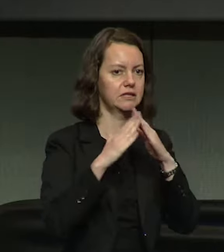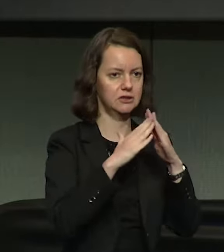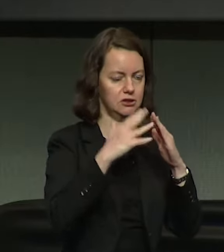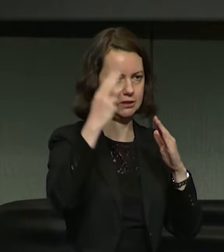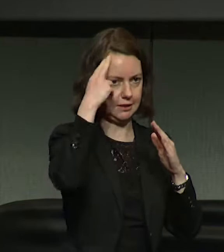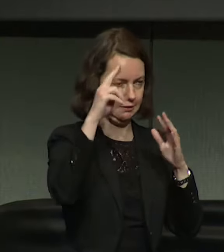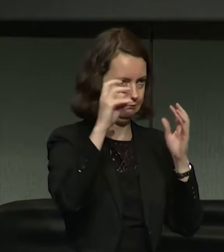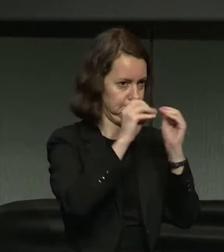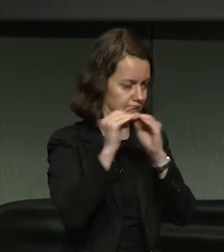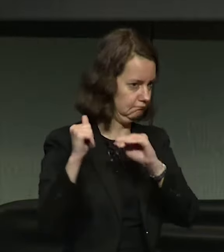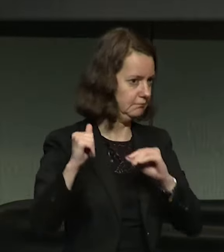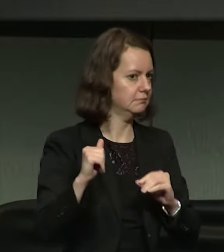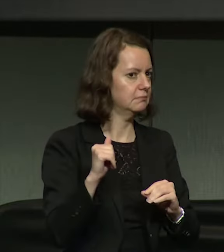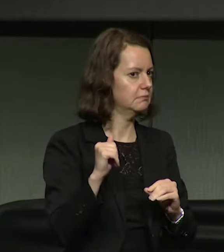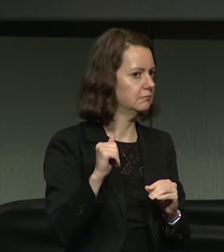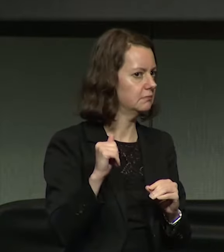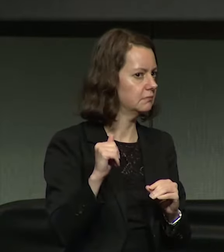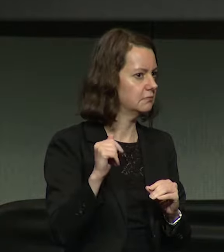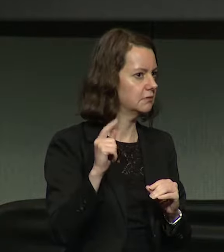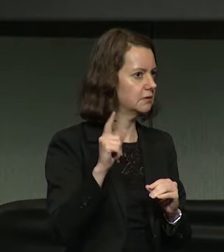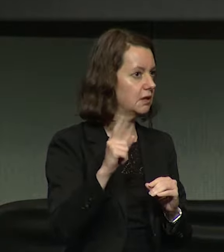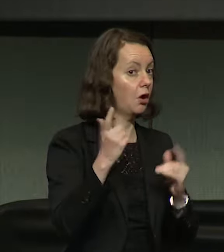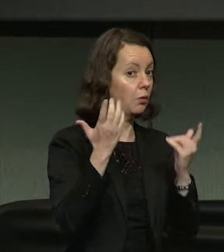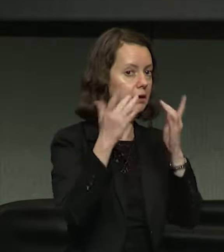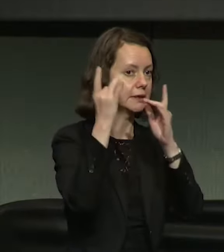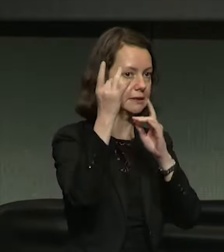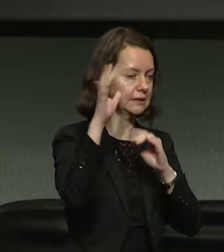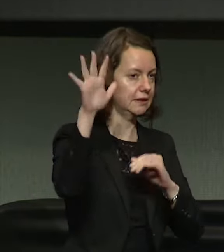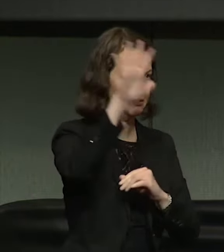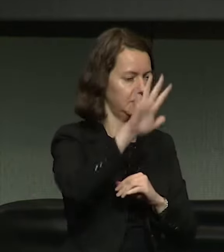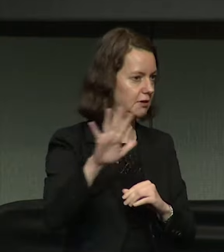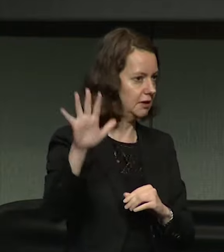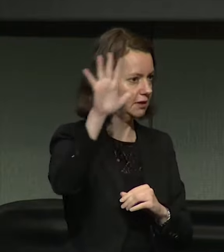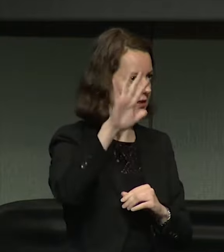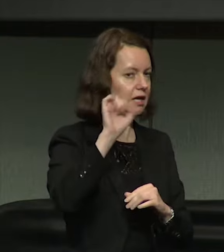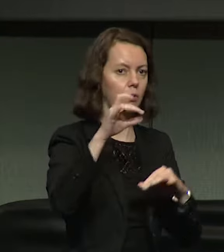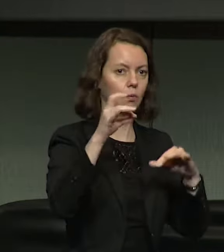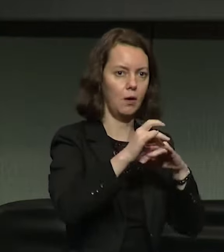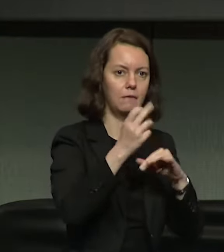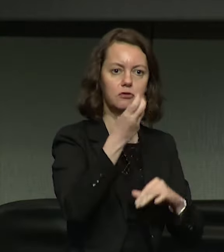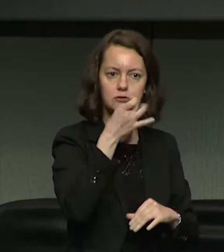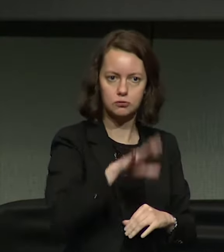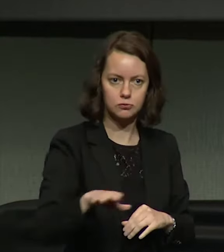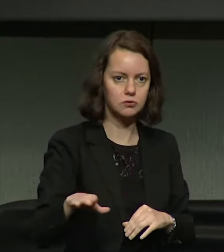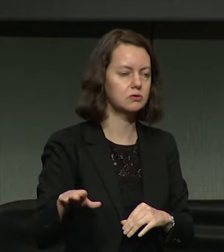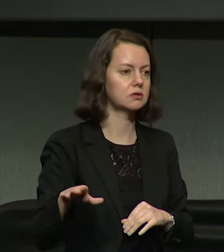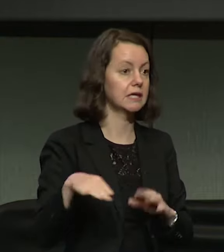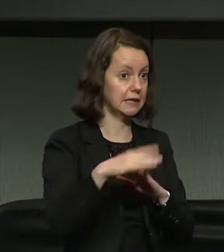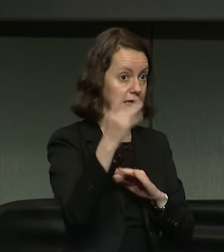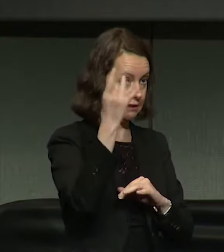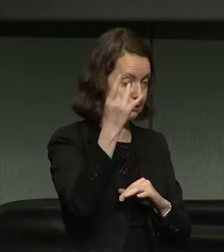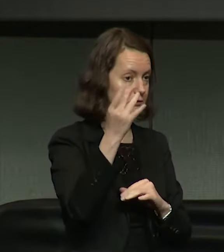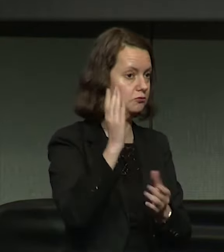Miglianico in the province of Abruzzo. He had a wife and three kids in